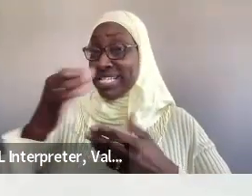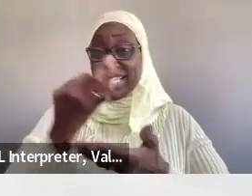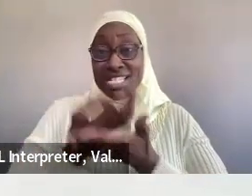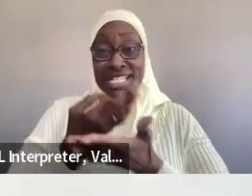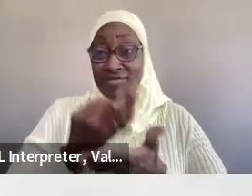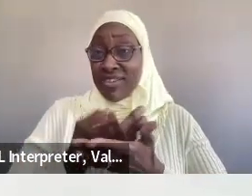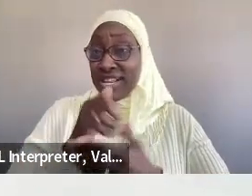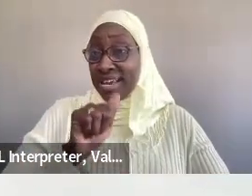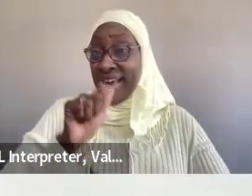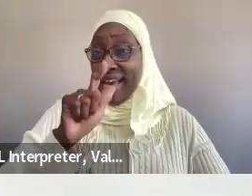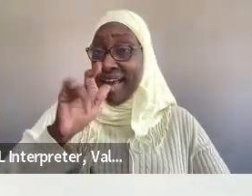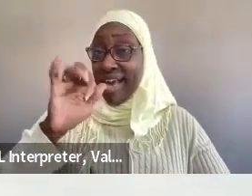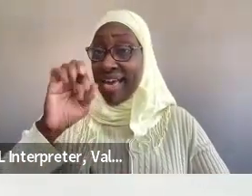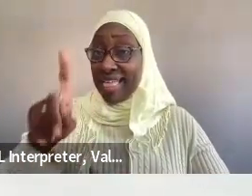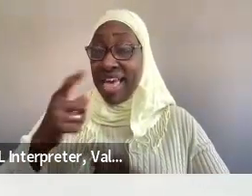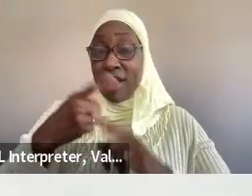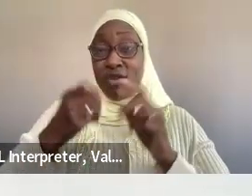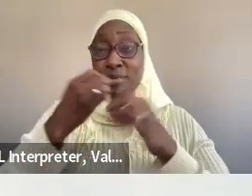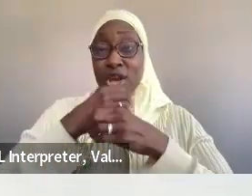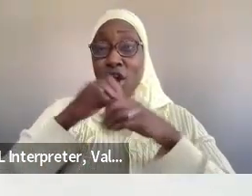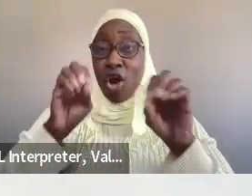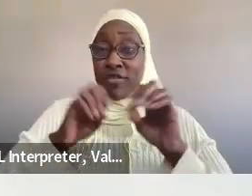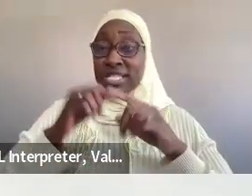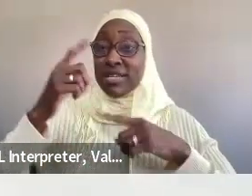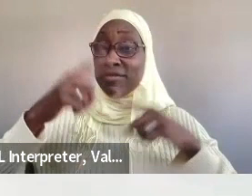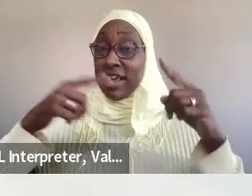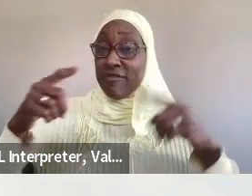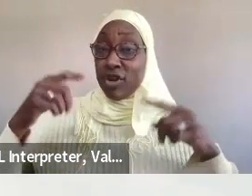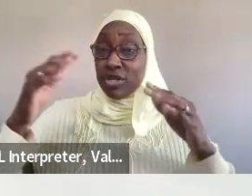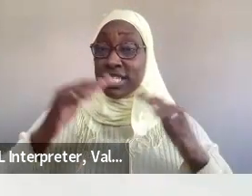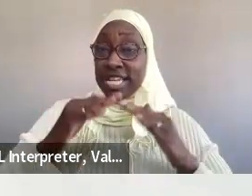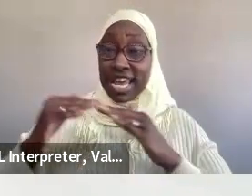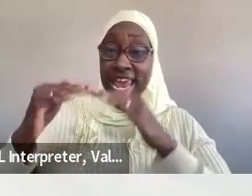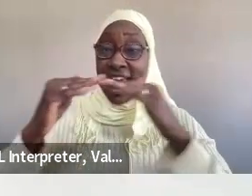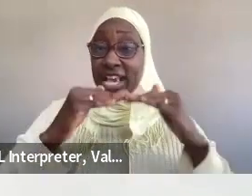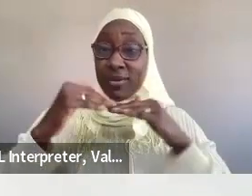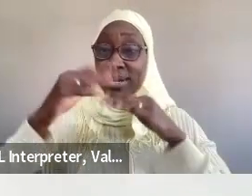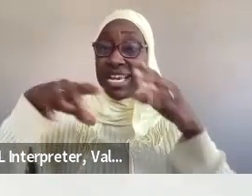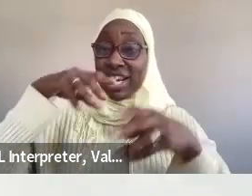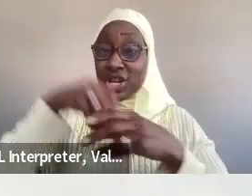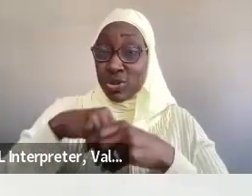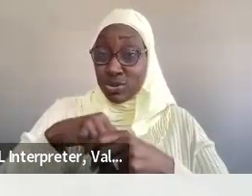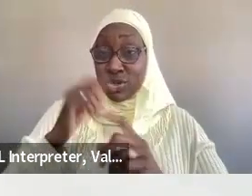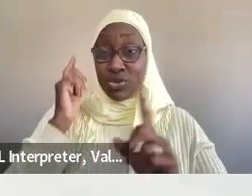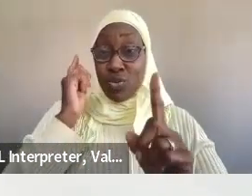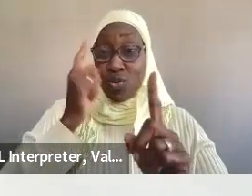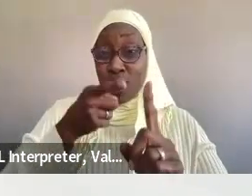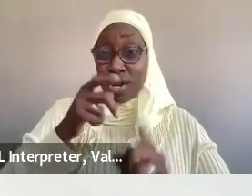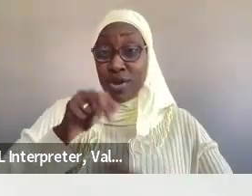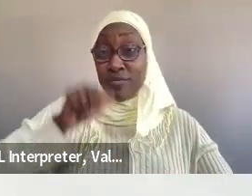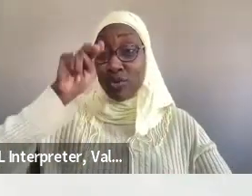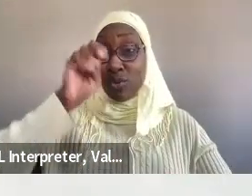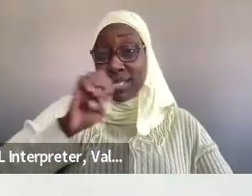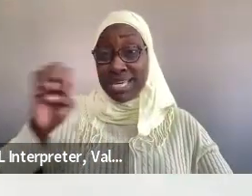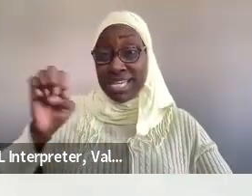the Office Diversity, Equity, and Inclusion. And it's because one of Northeastern's main goals is to